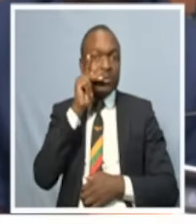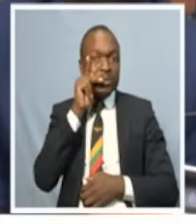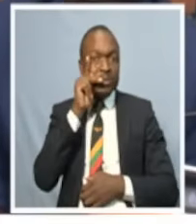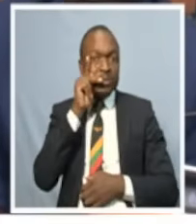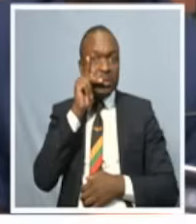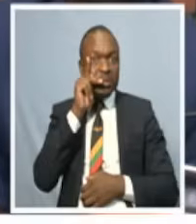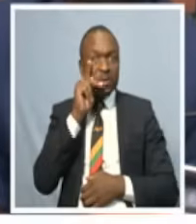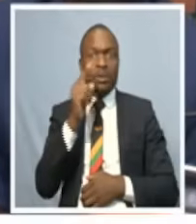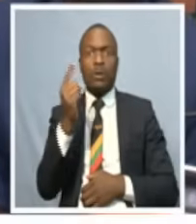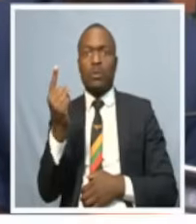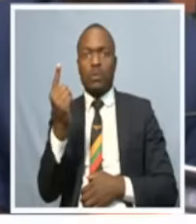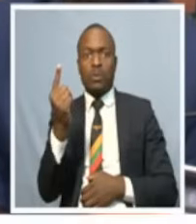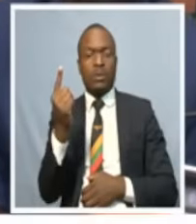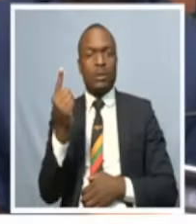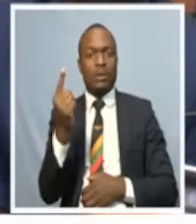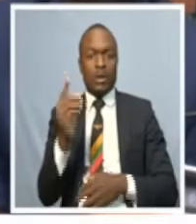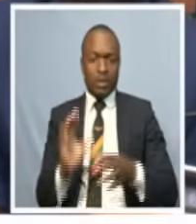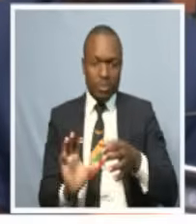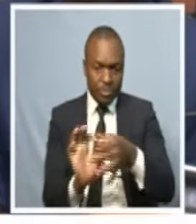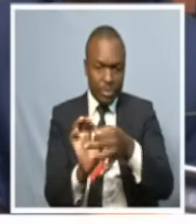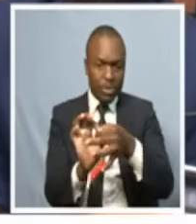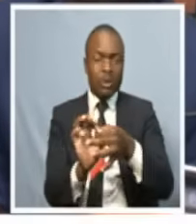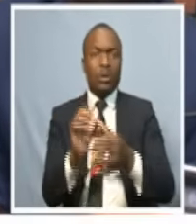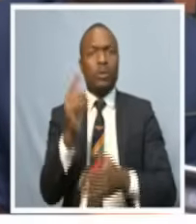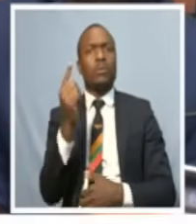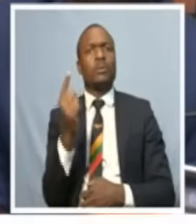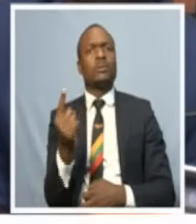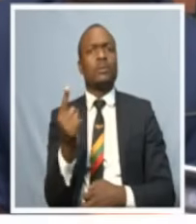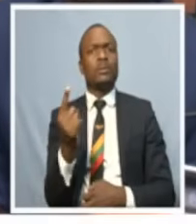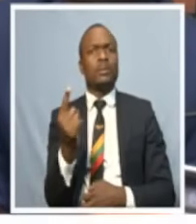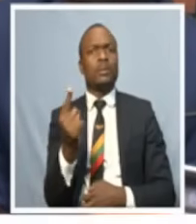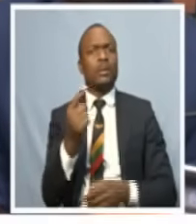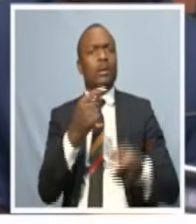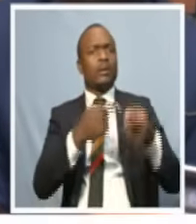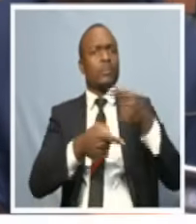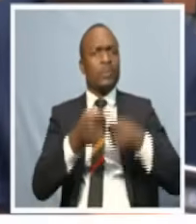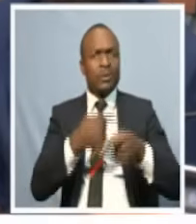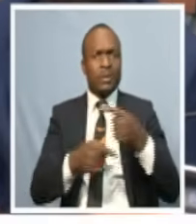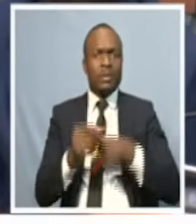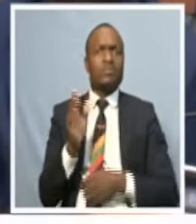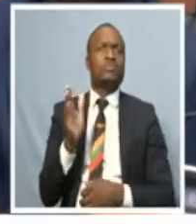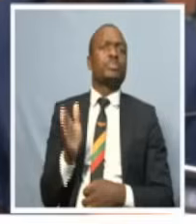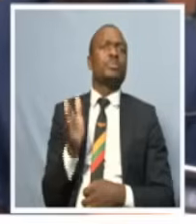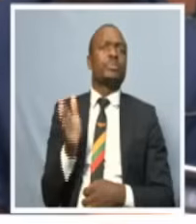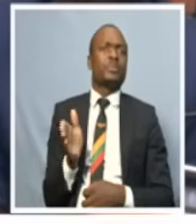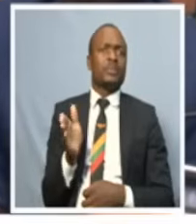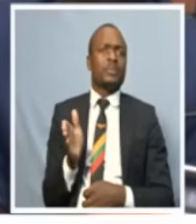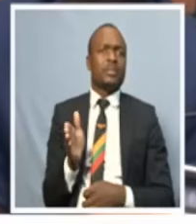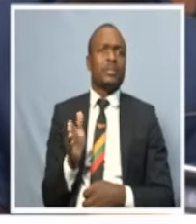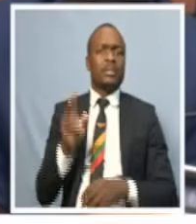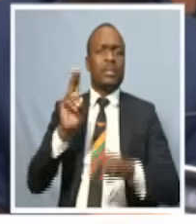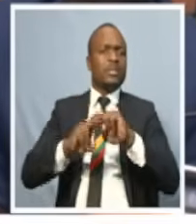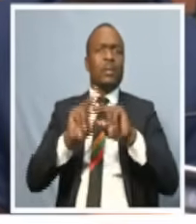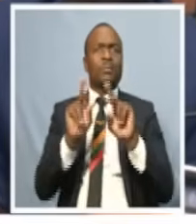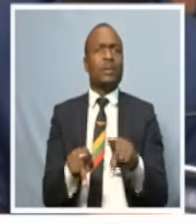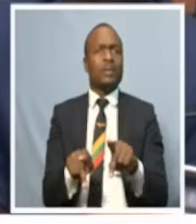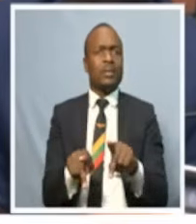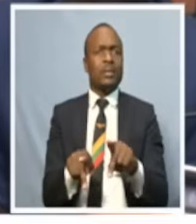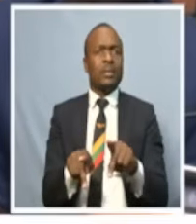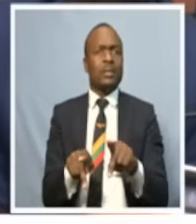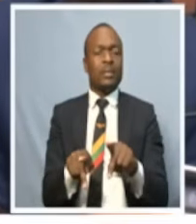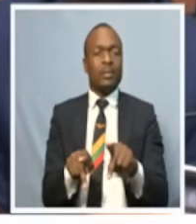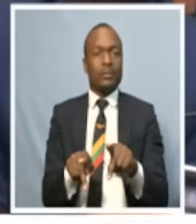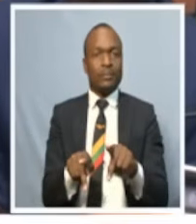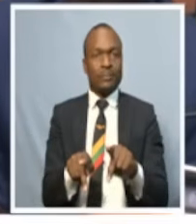is either one is connected, is either one is from the UPND chairman,